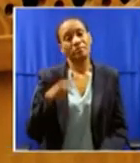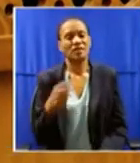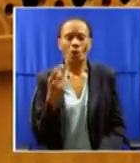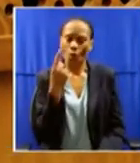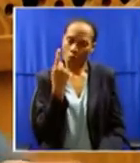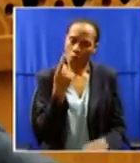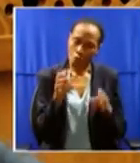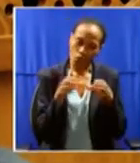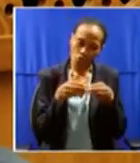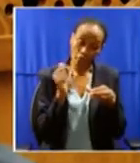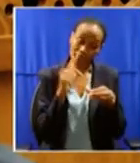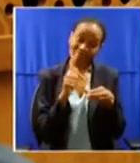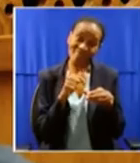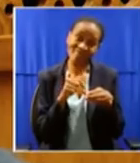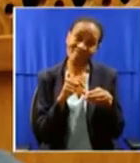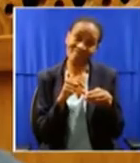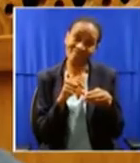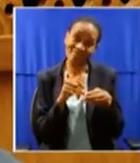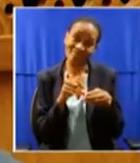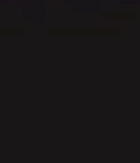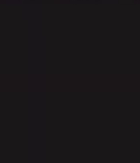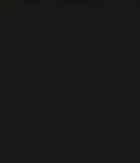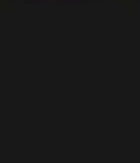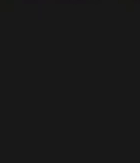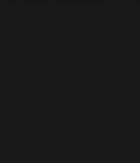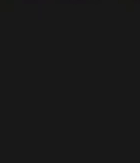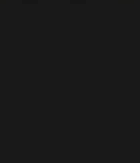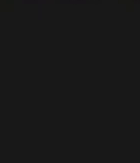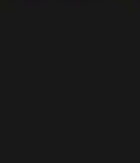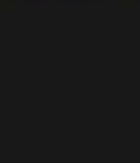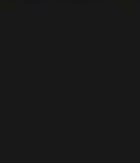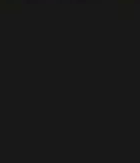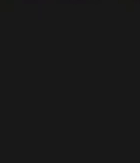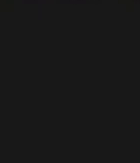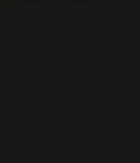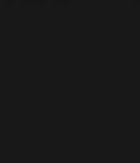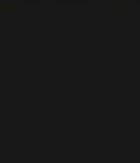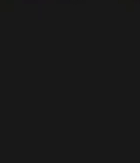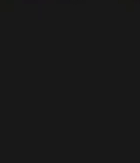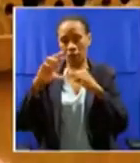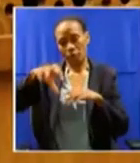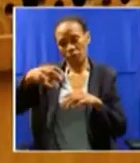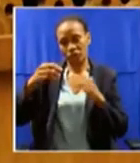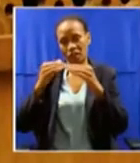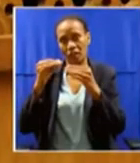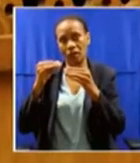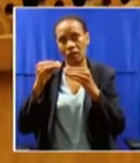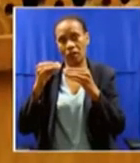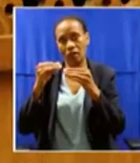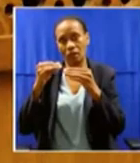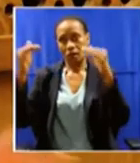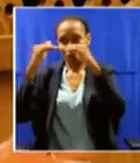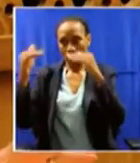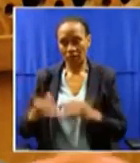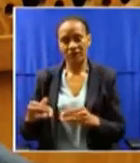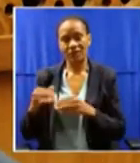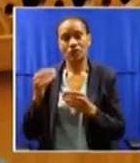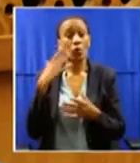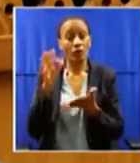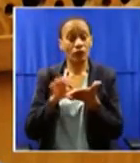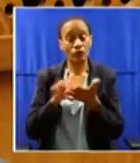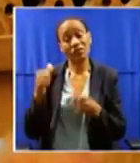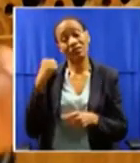parties that grew in the national and provincial elections last year. And given the massive challenges facing the country